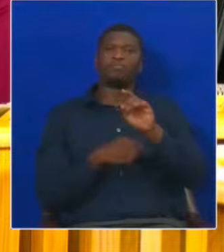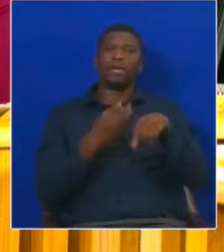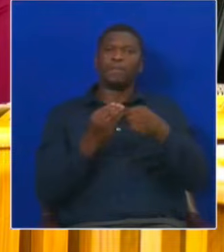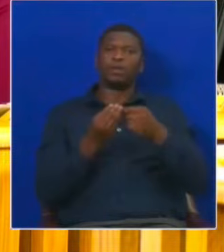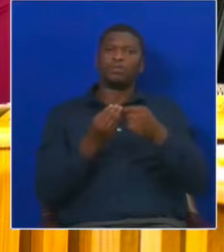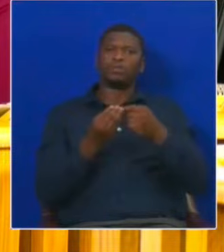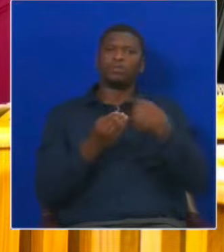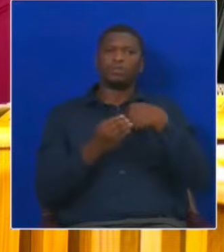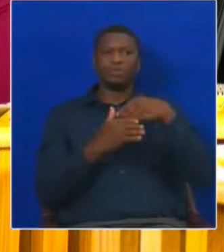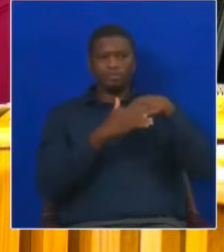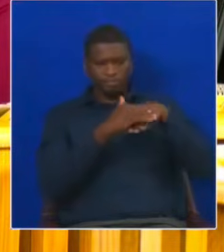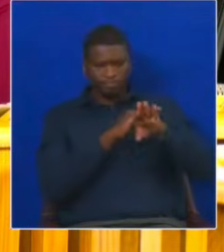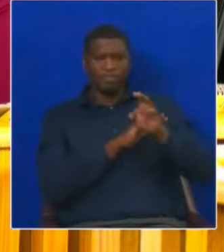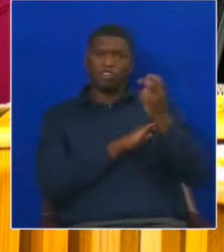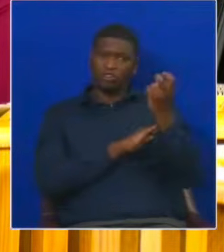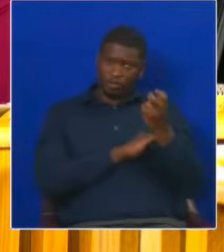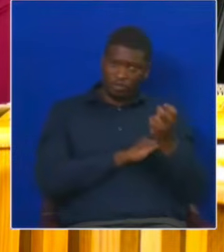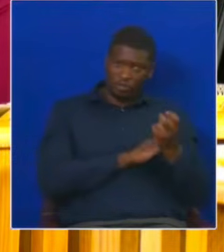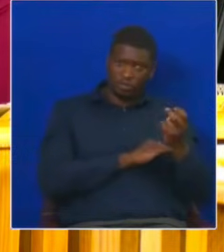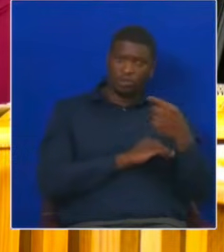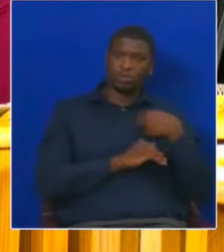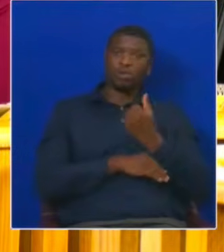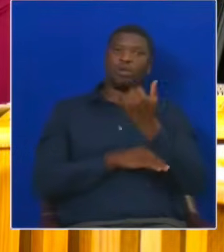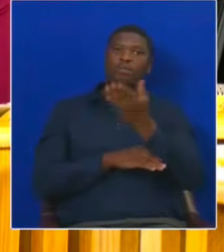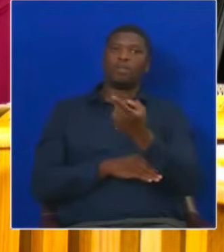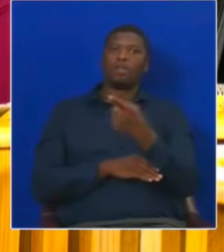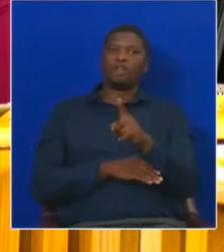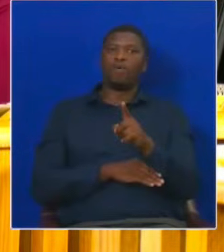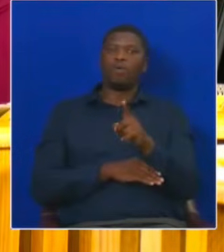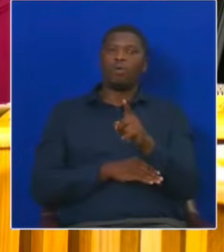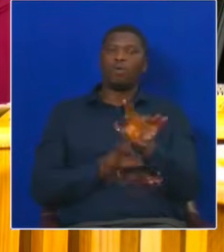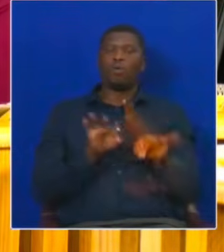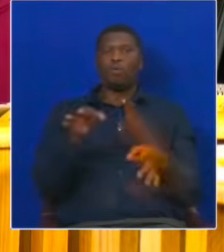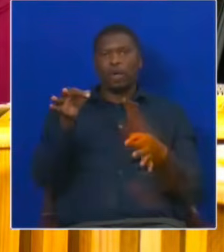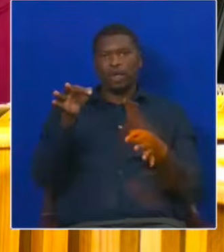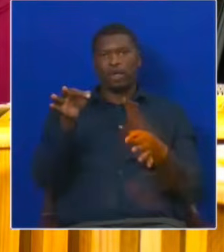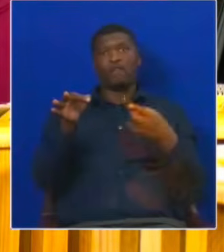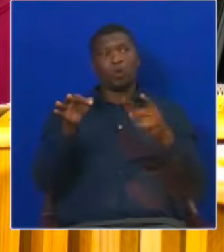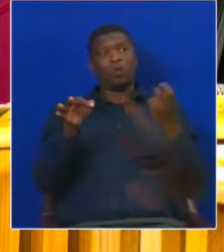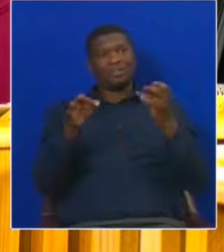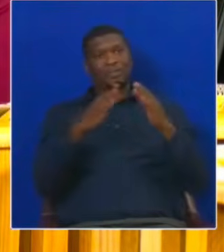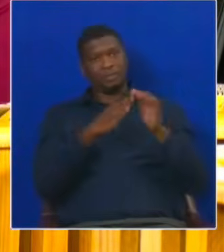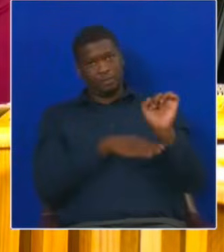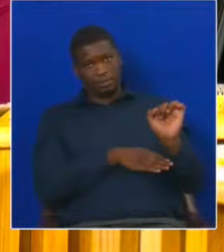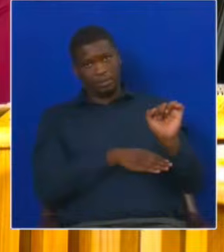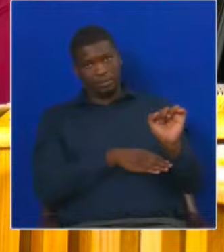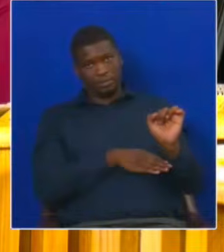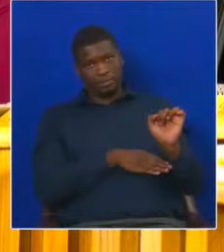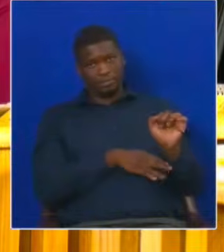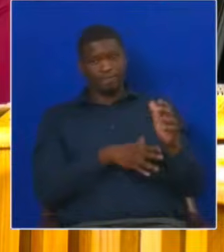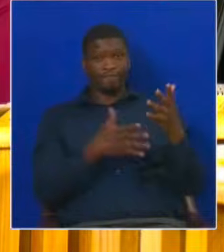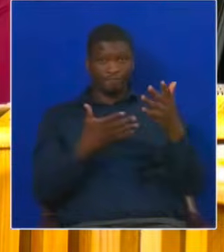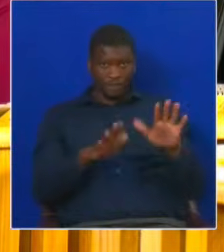Sakile house and the issue